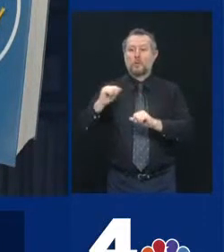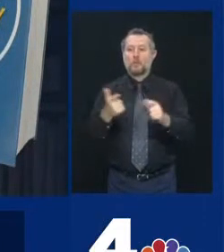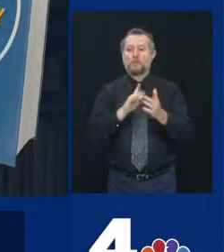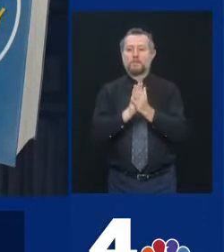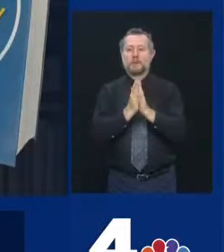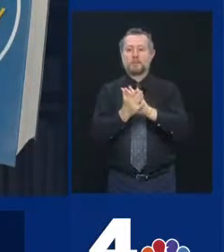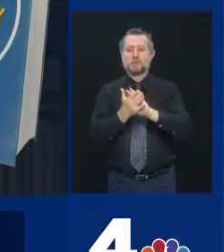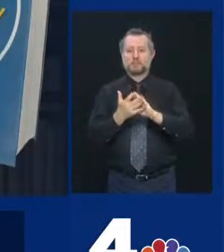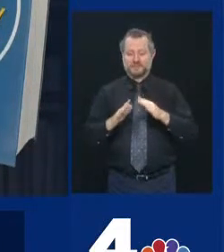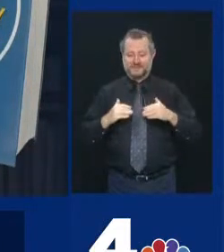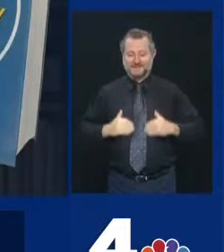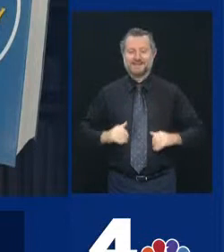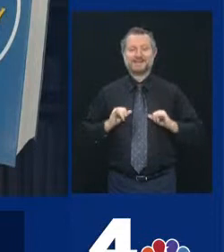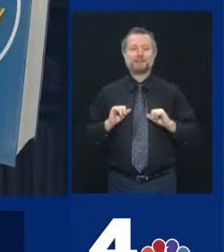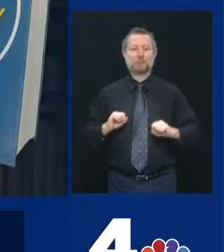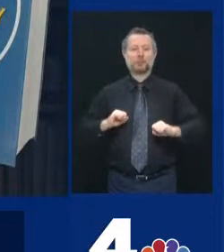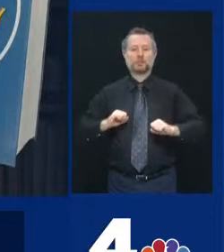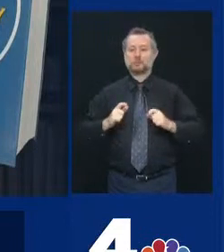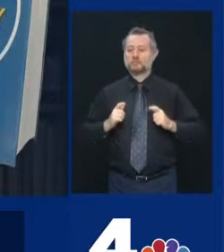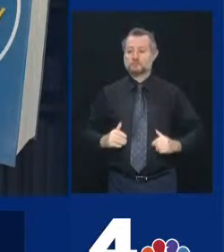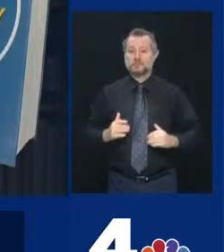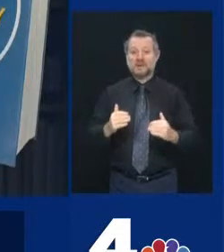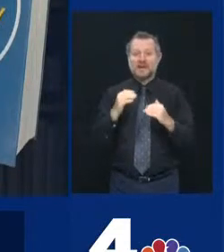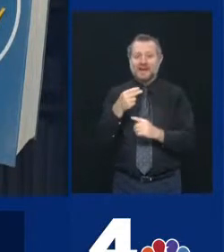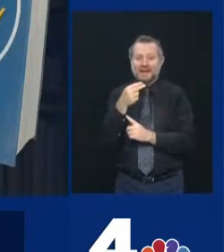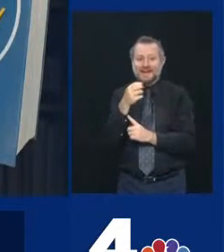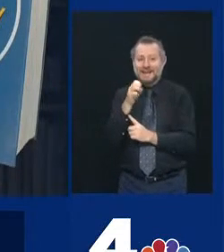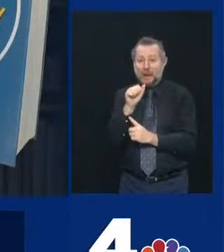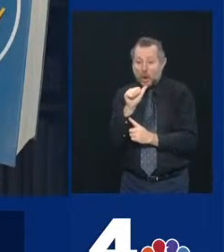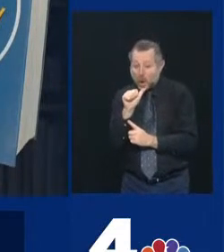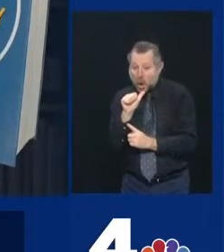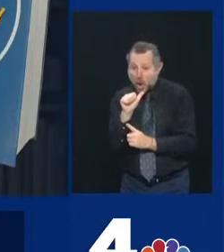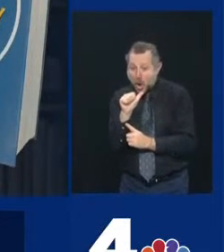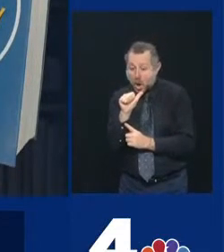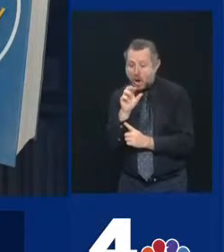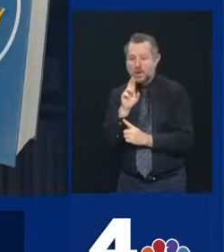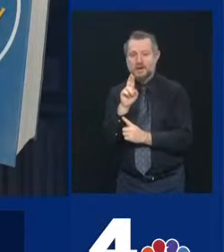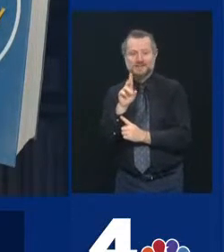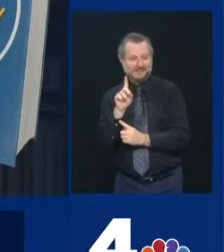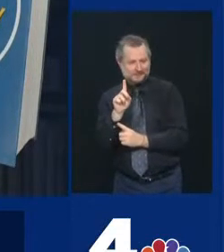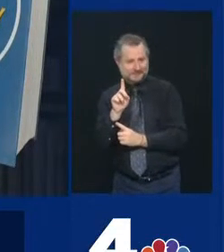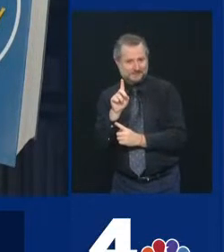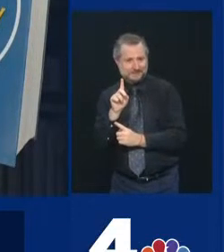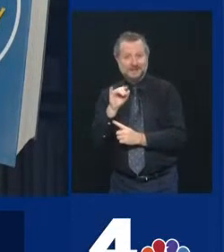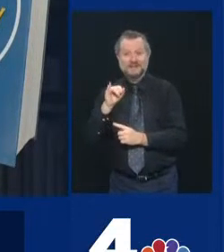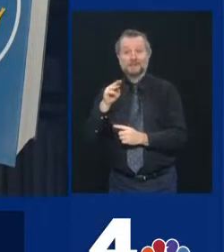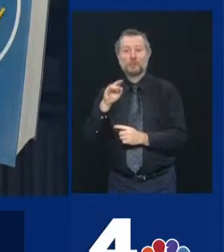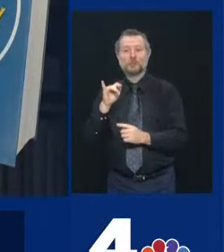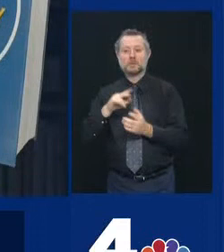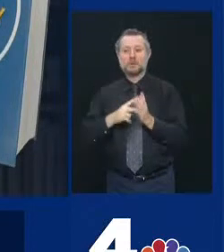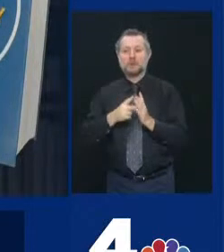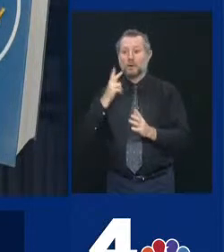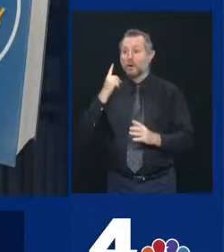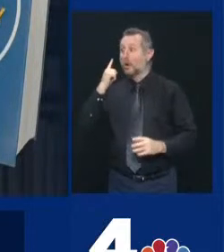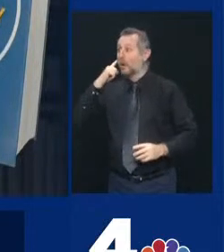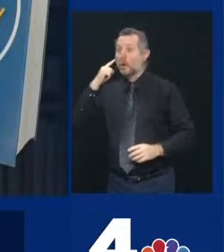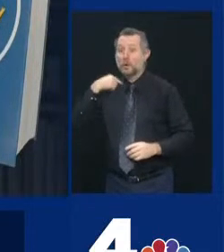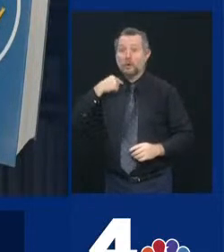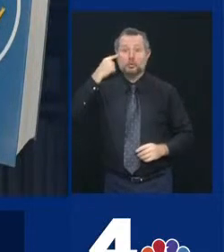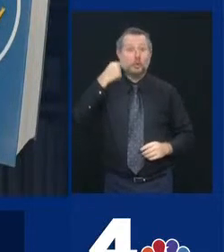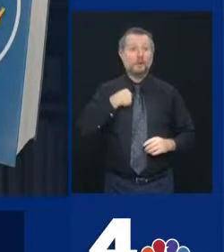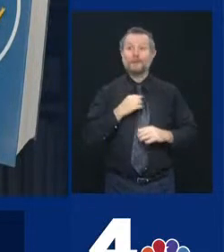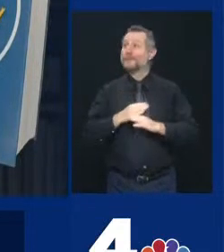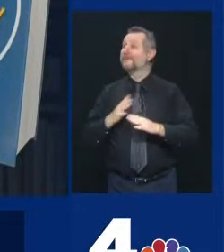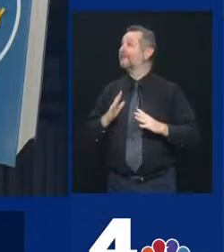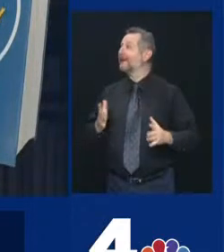immune. There's H-E-A-R-D, herd immunity, when someone mistakenly believes they're immune because